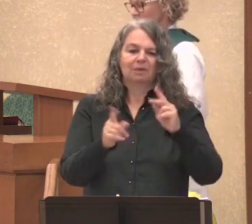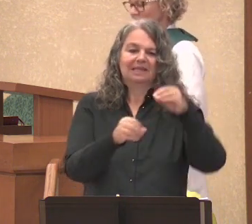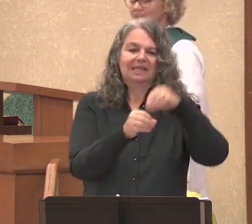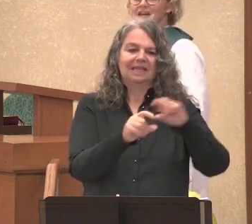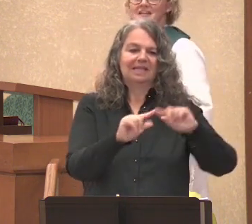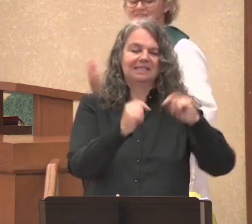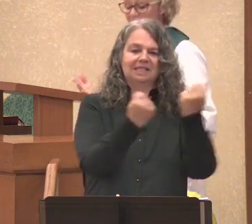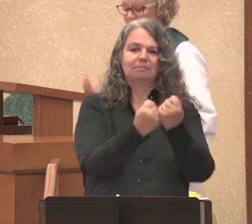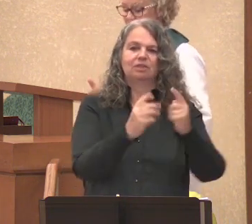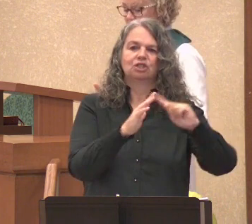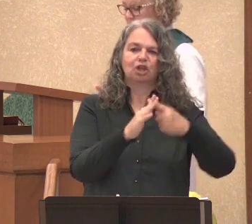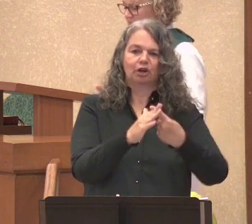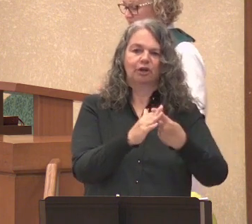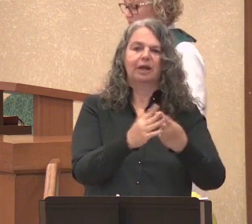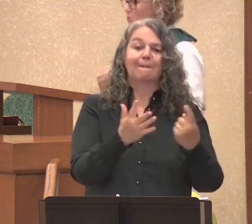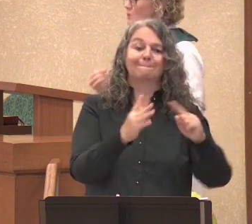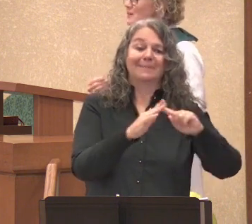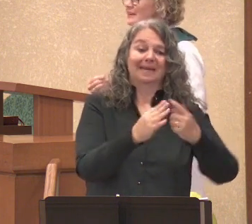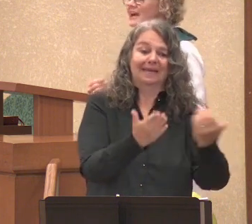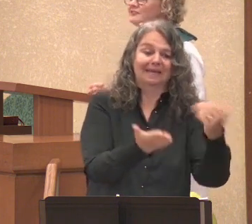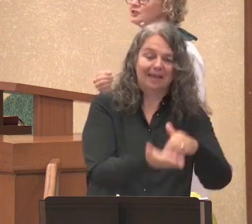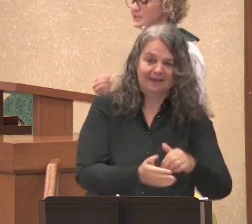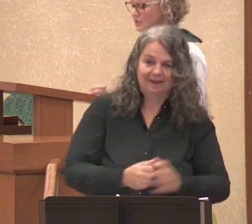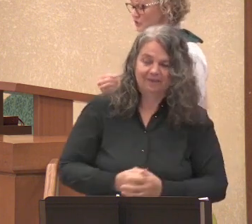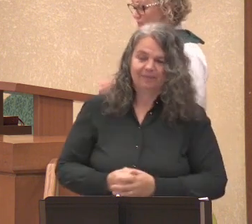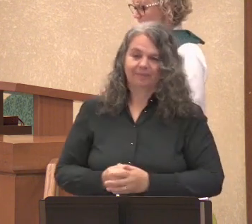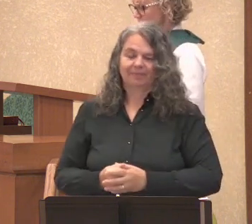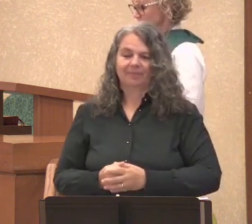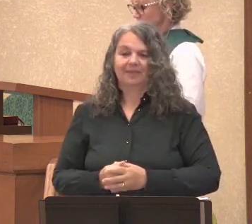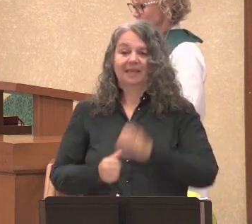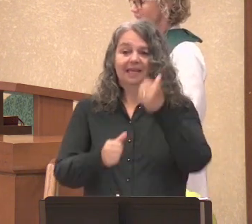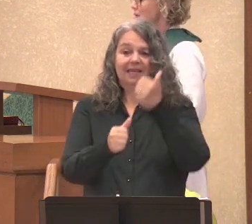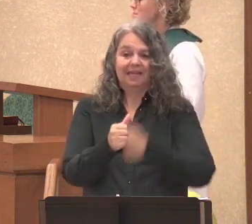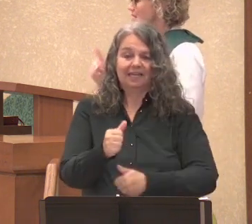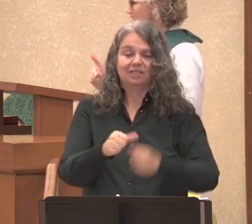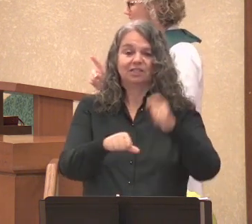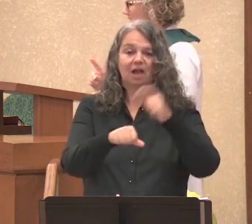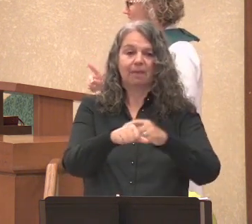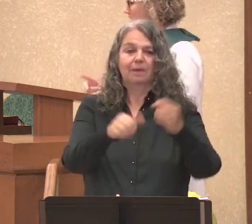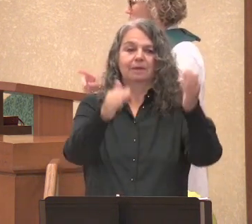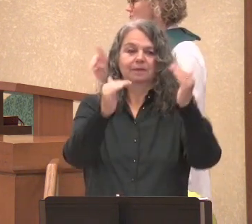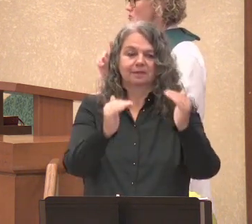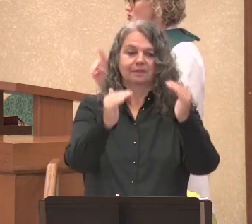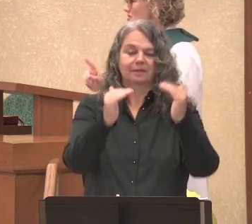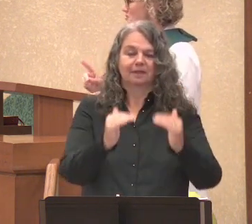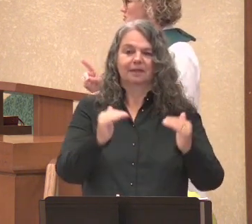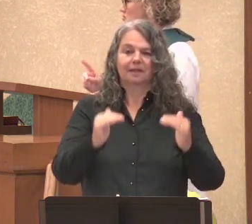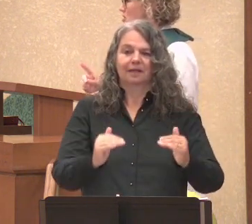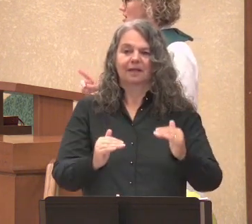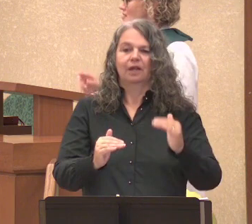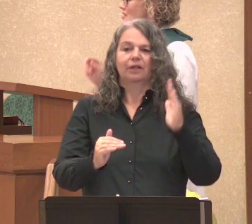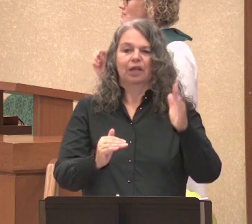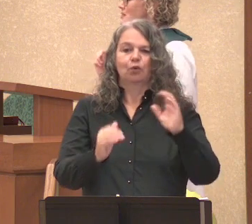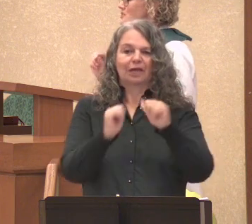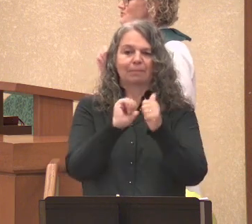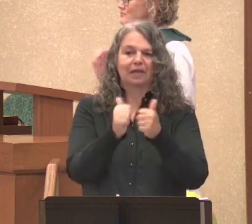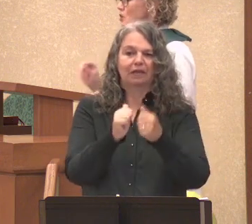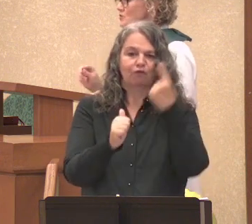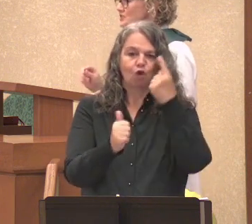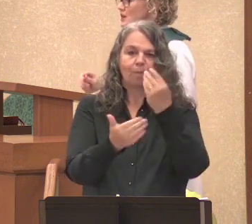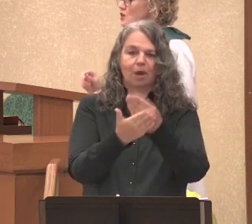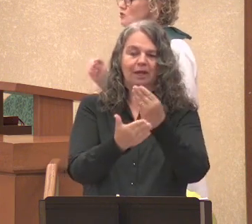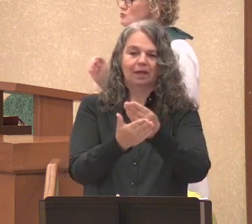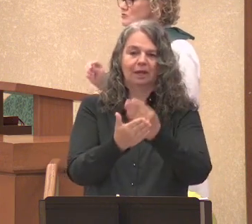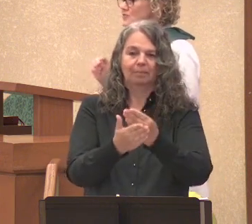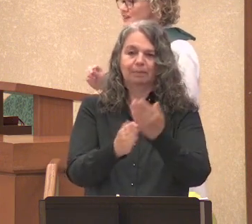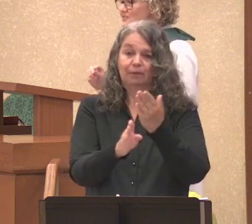amount. Contestants compete for more money after each round, but before they do, they must